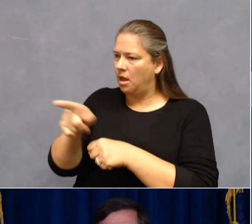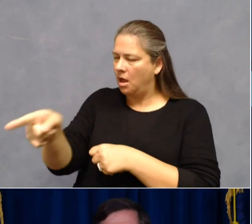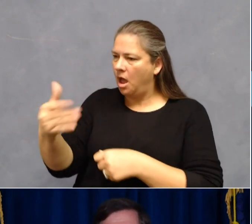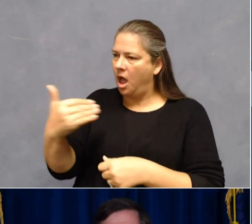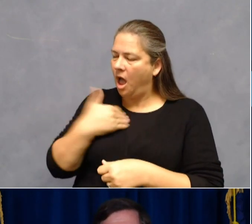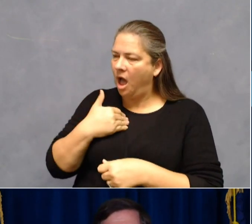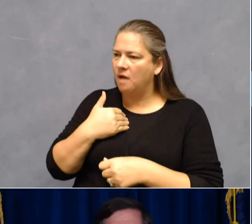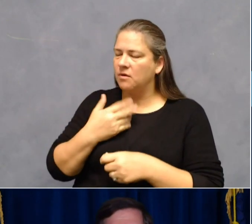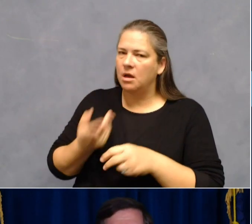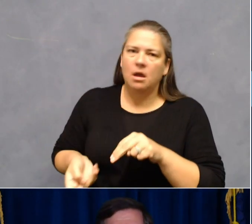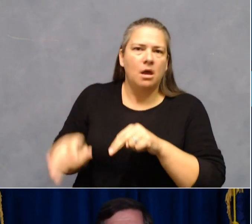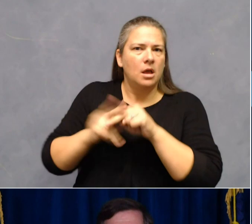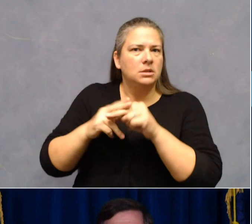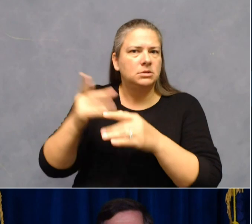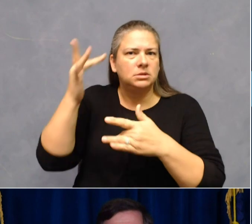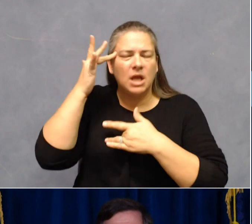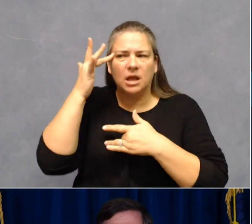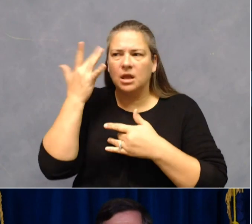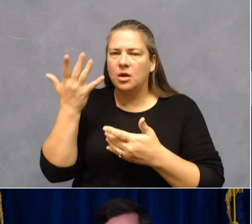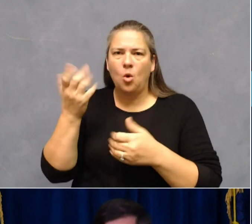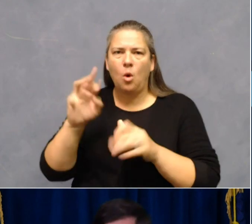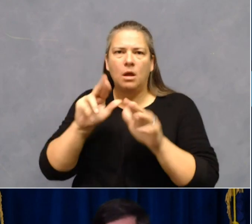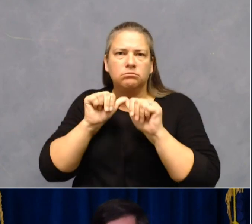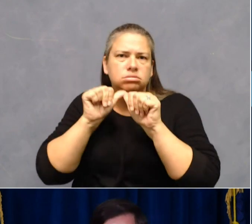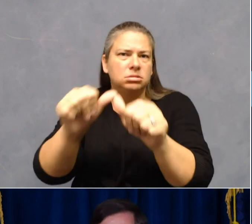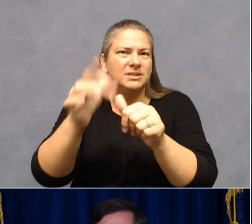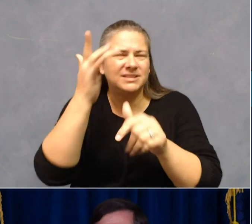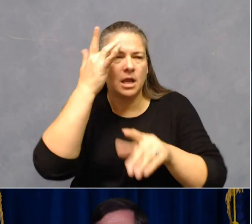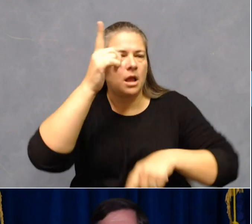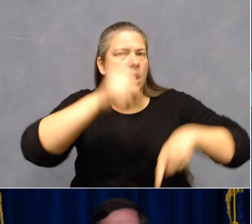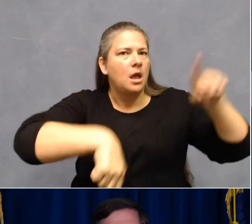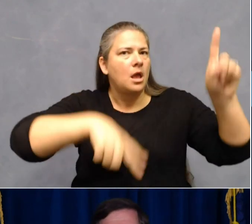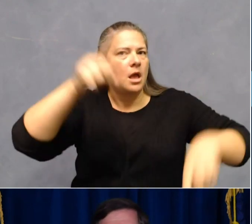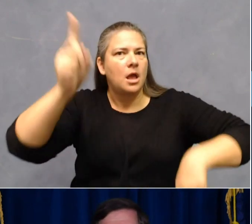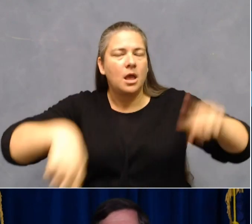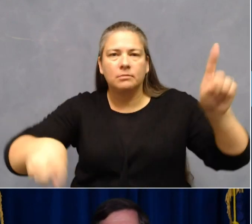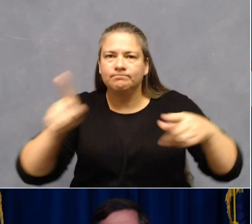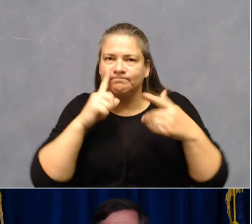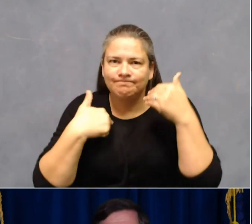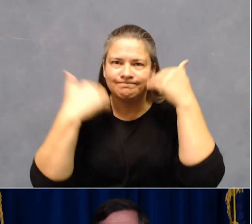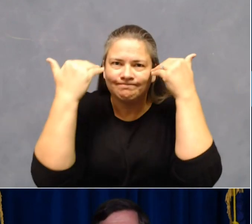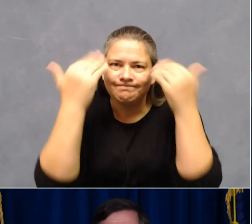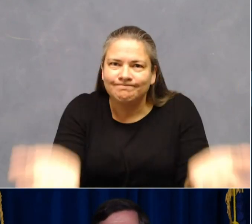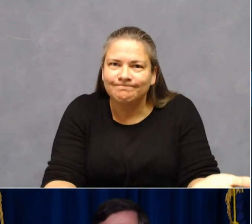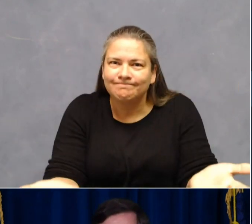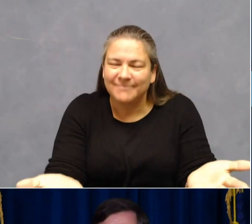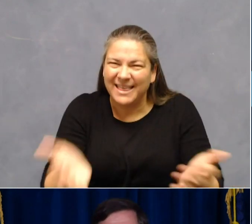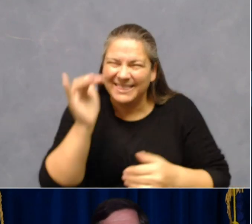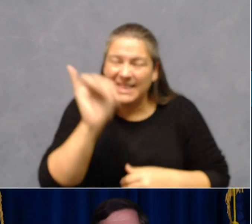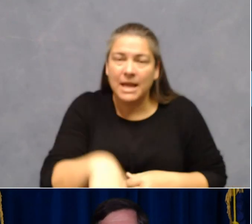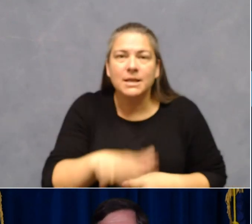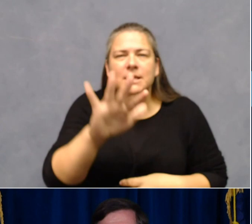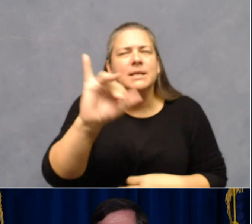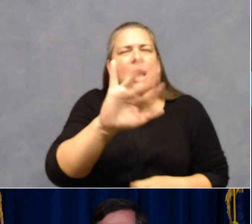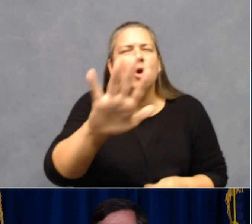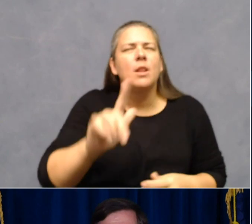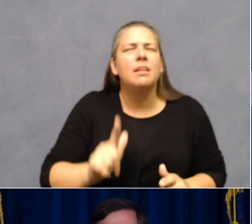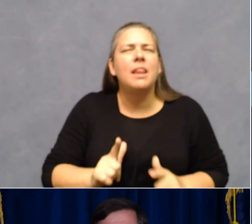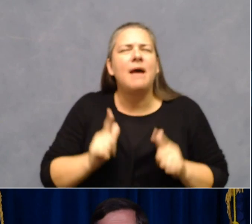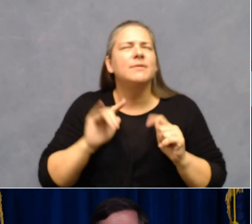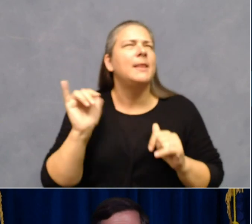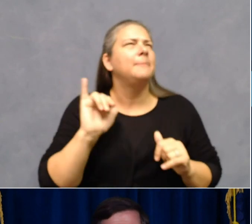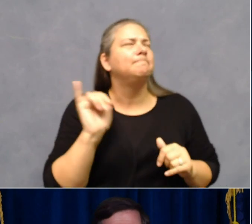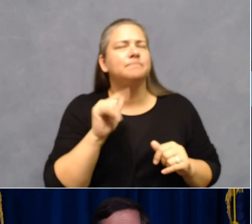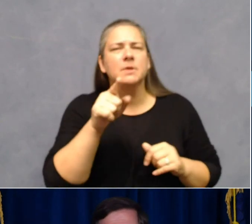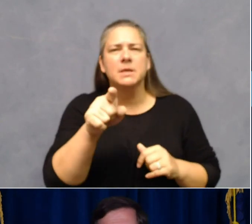spread. Think about it. It's like being in a challenge or a battle of your lifetime. It's like being in